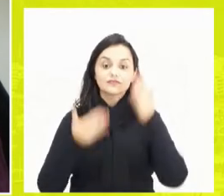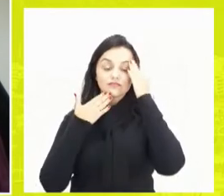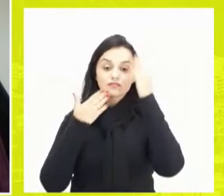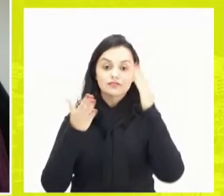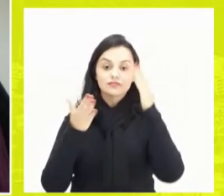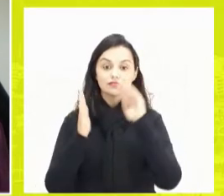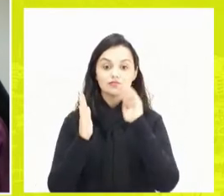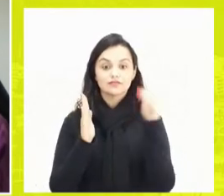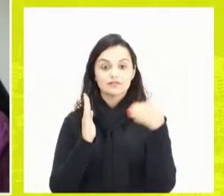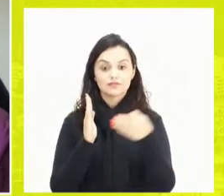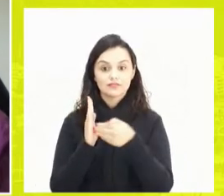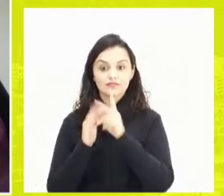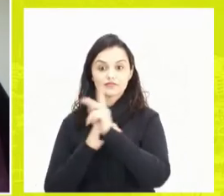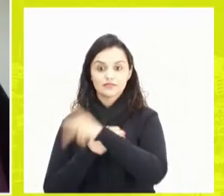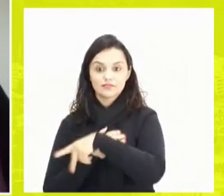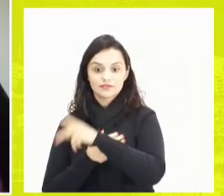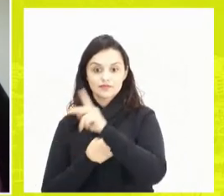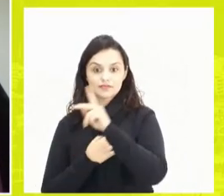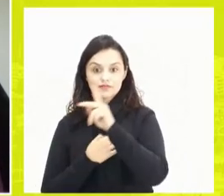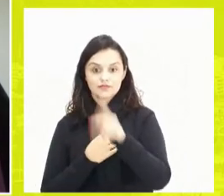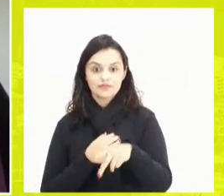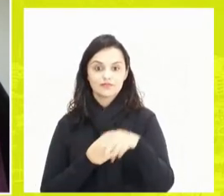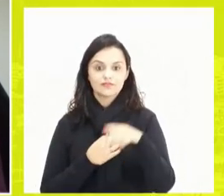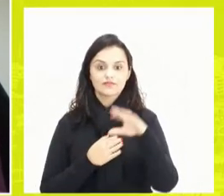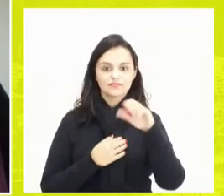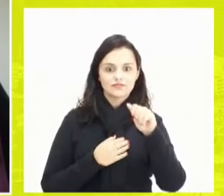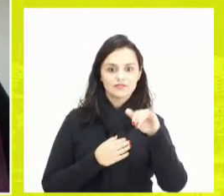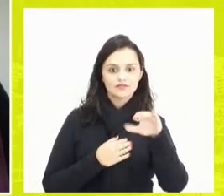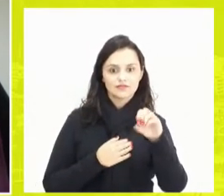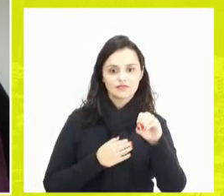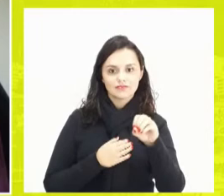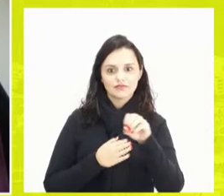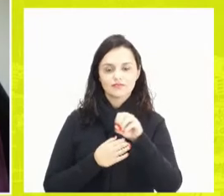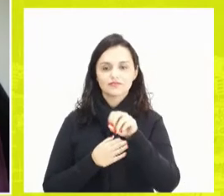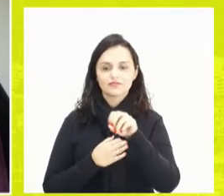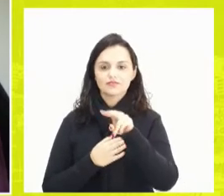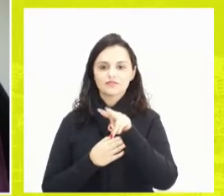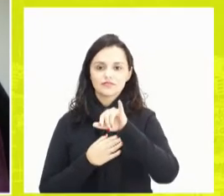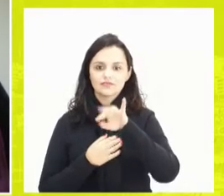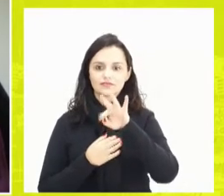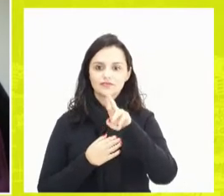thank you all professor anna vitor